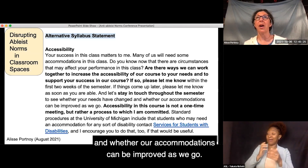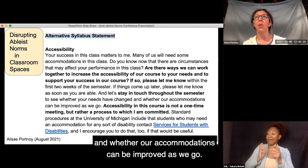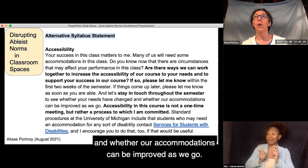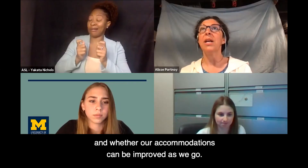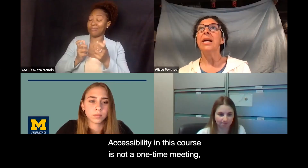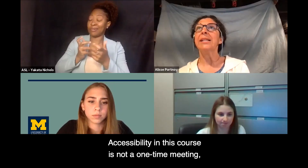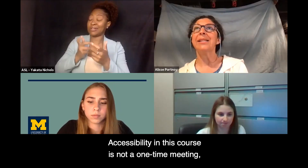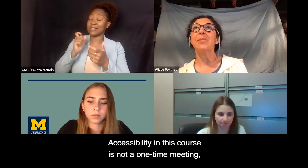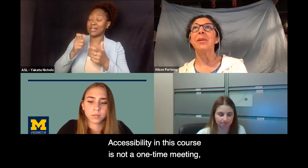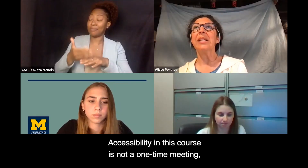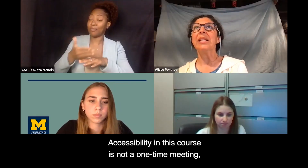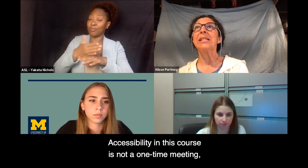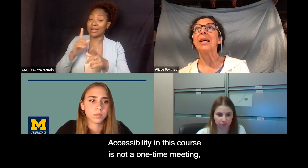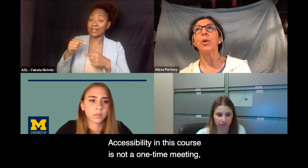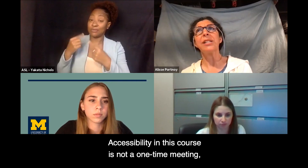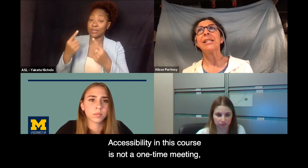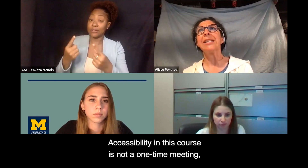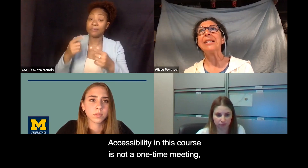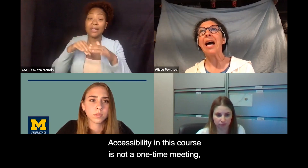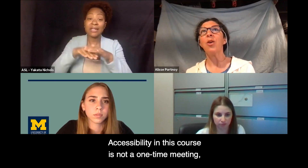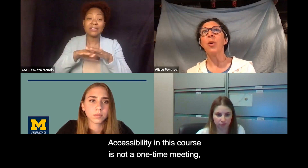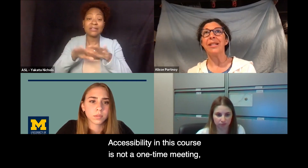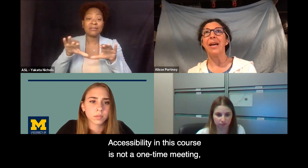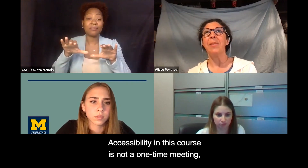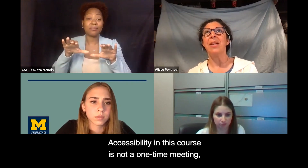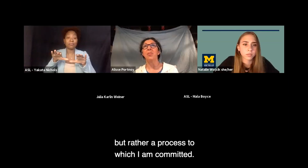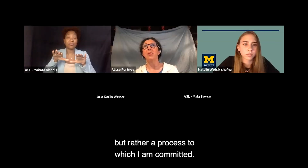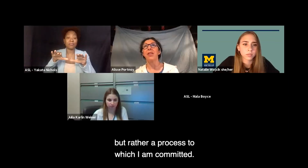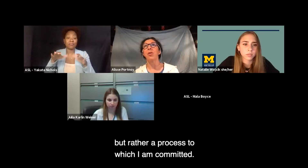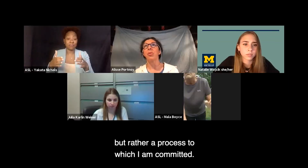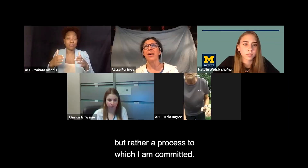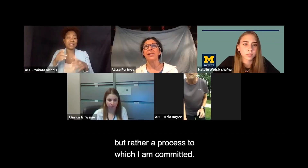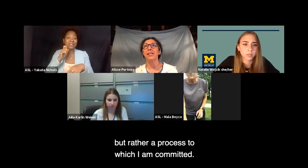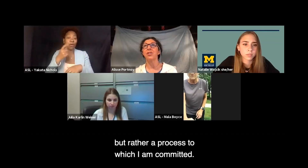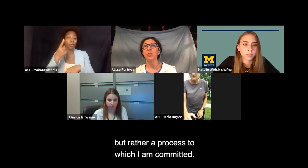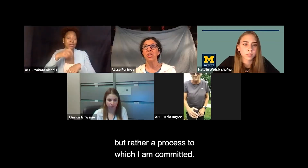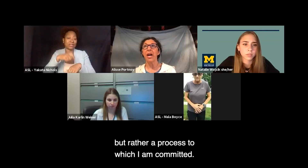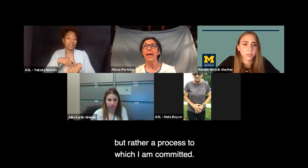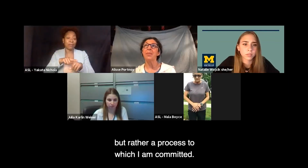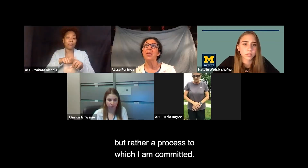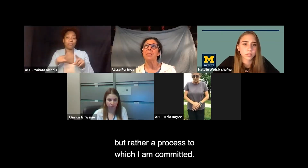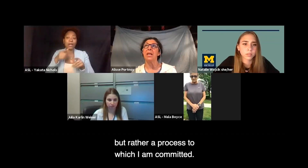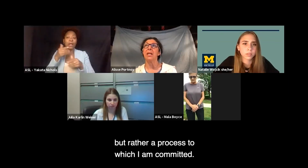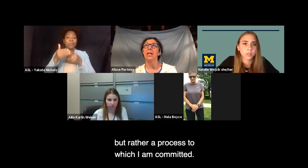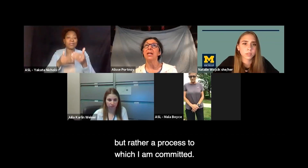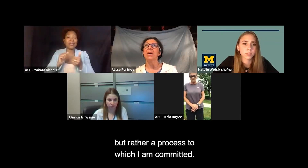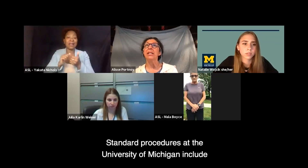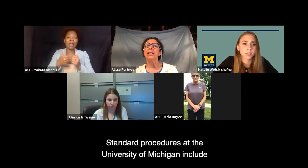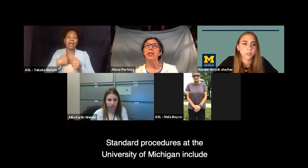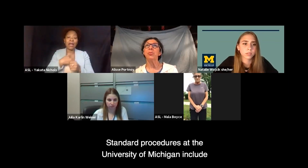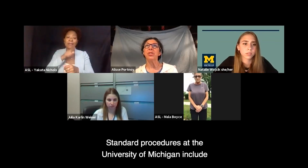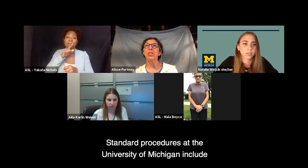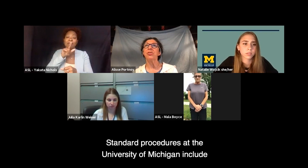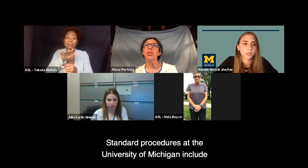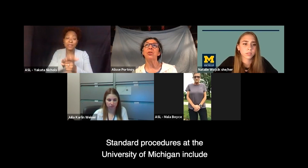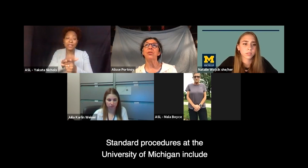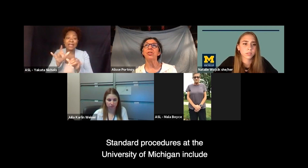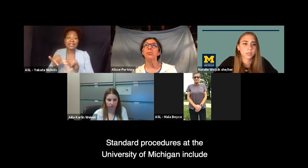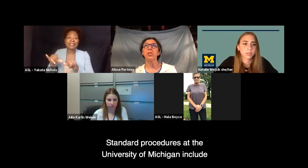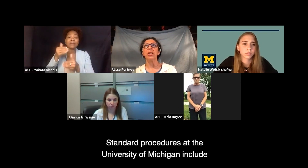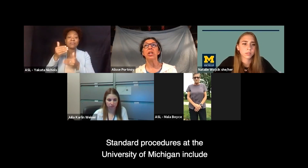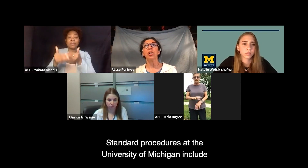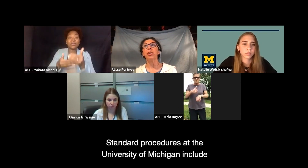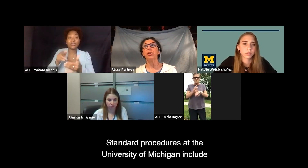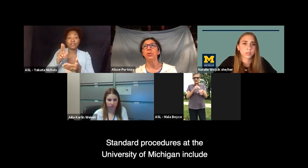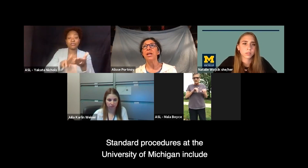as we go. Accessibility in this course is not a one-time meeting, but rather a process to which I am committed. Standard procedures at the University